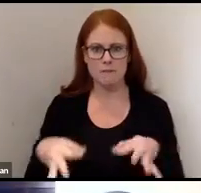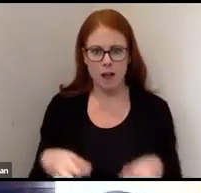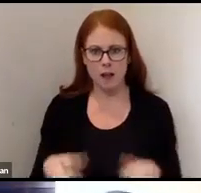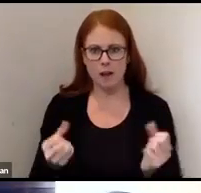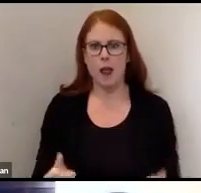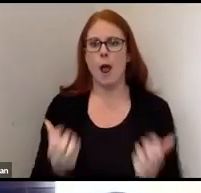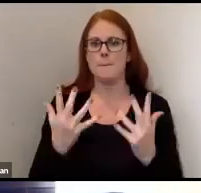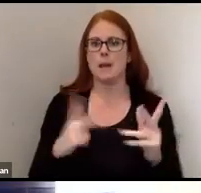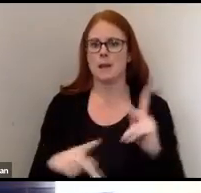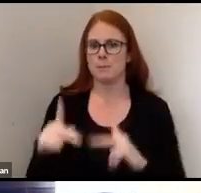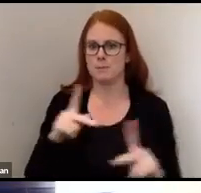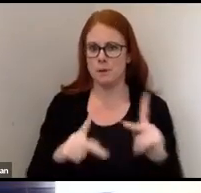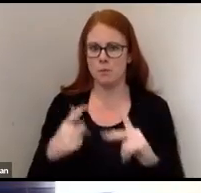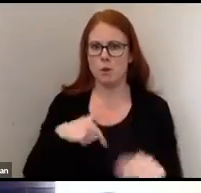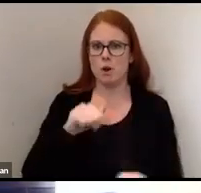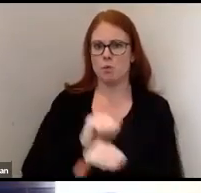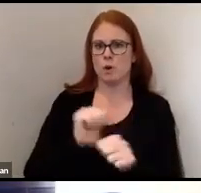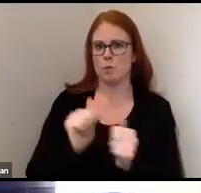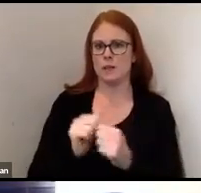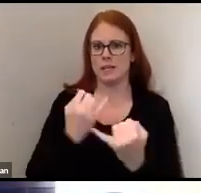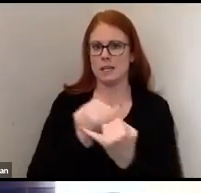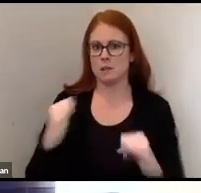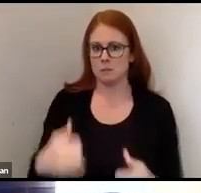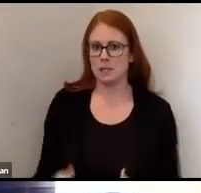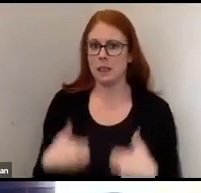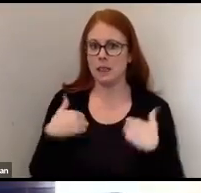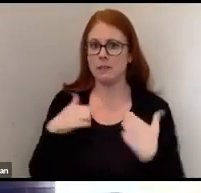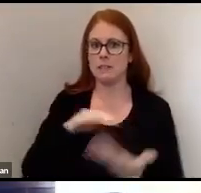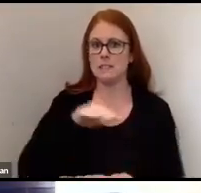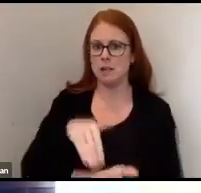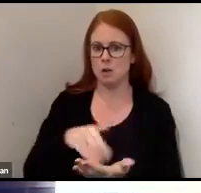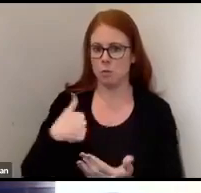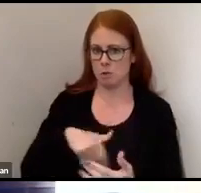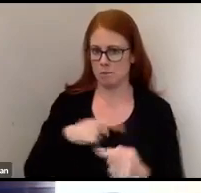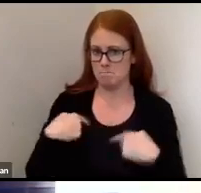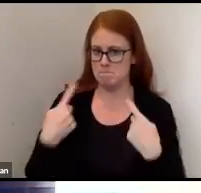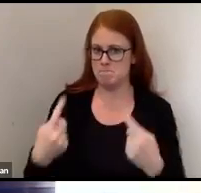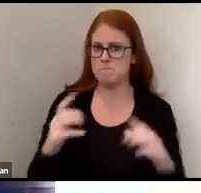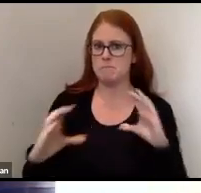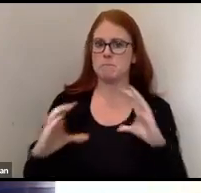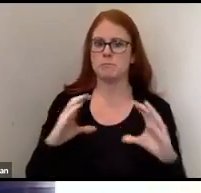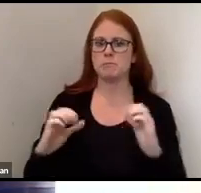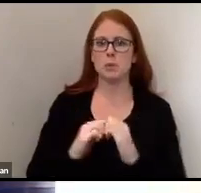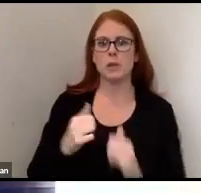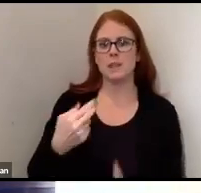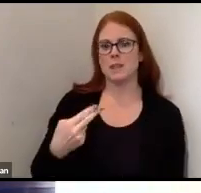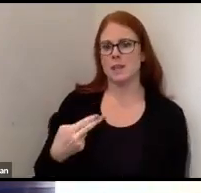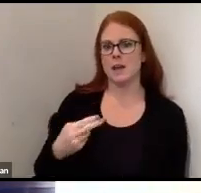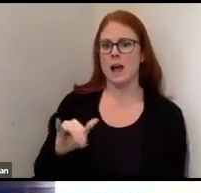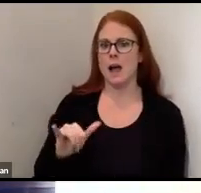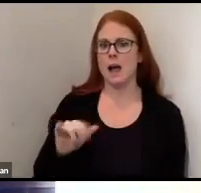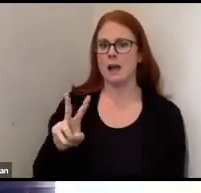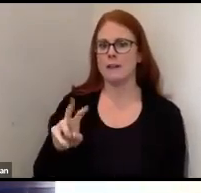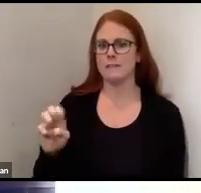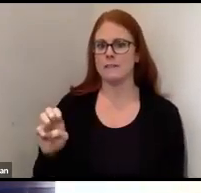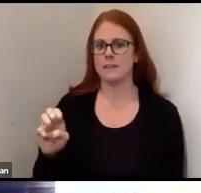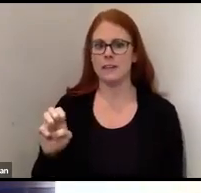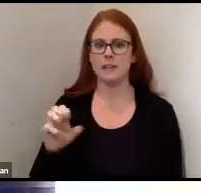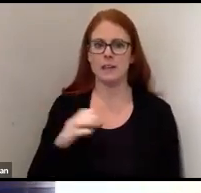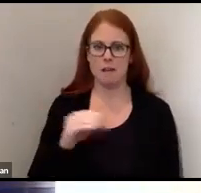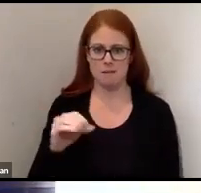people, persons we're working with. And we've been in conversation with Hy-Vee and more recently with Auburn